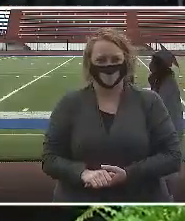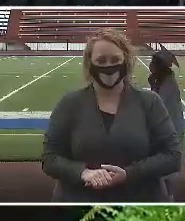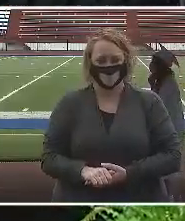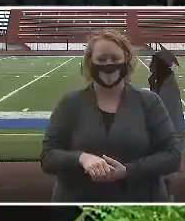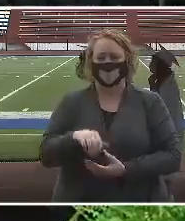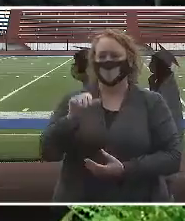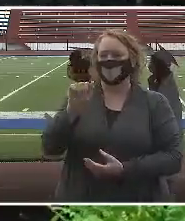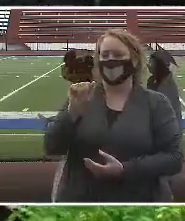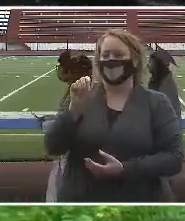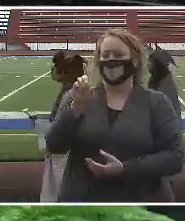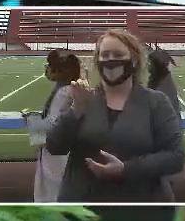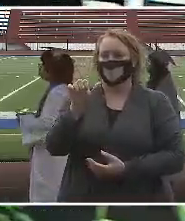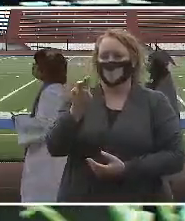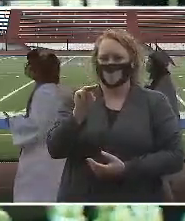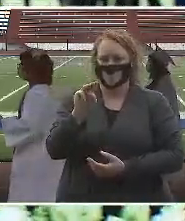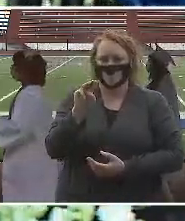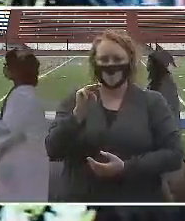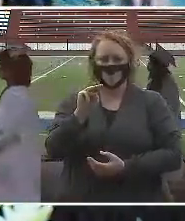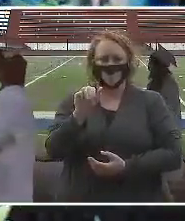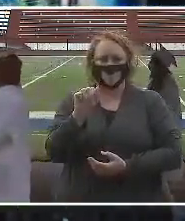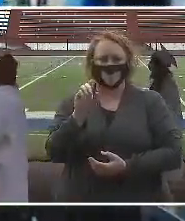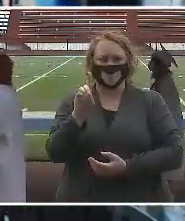Adam Mayava.